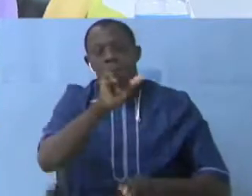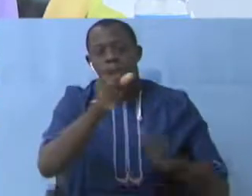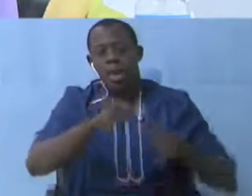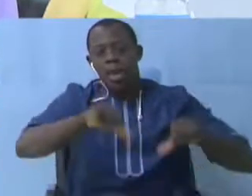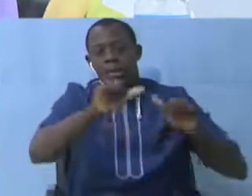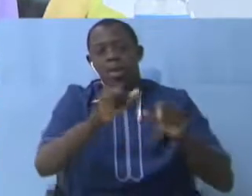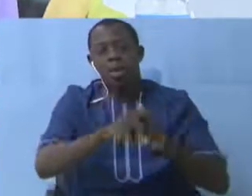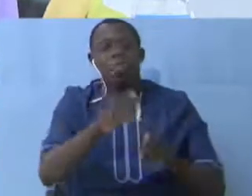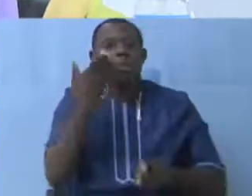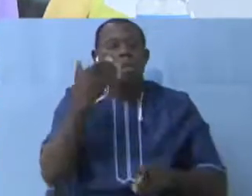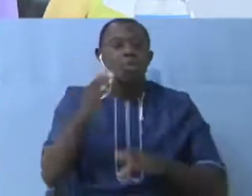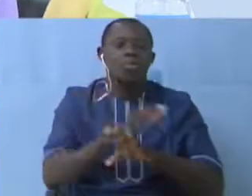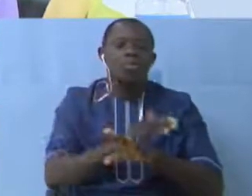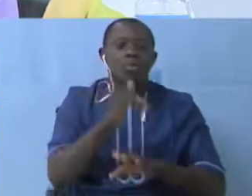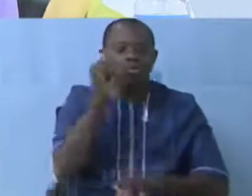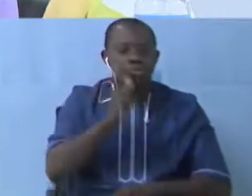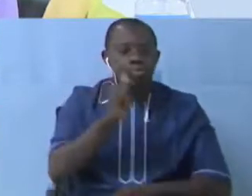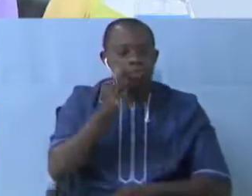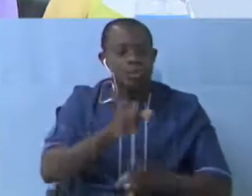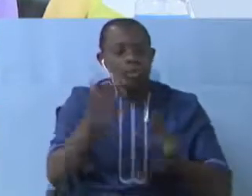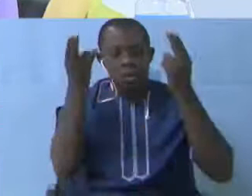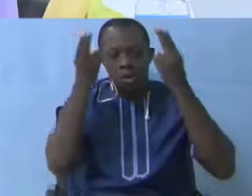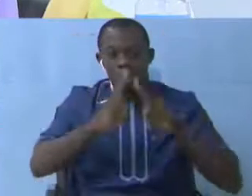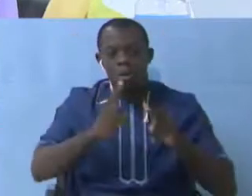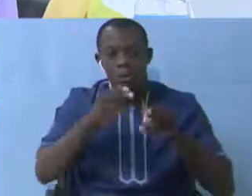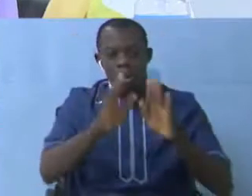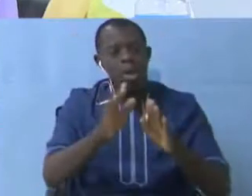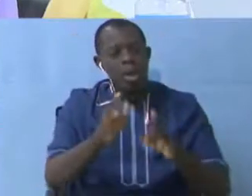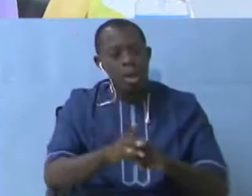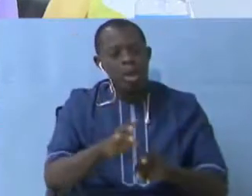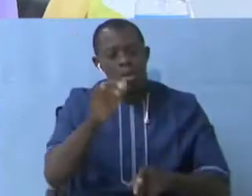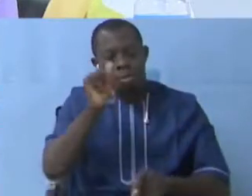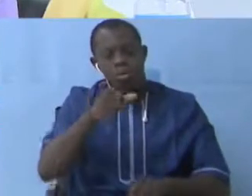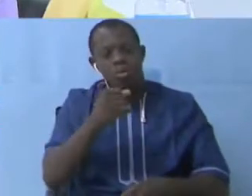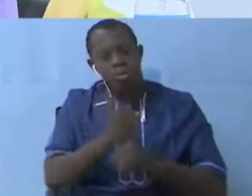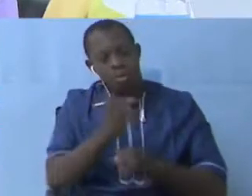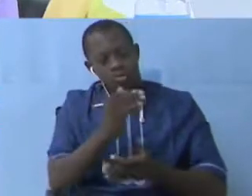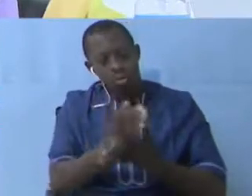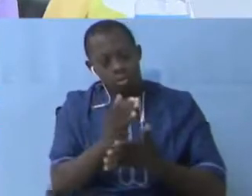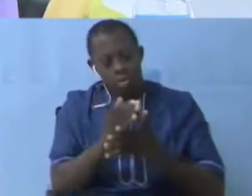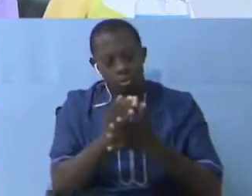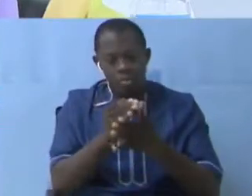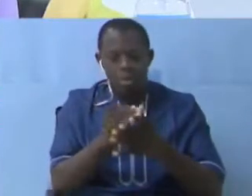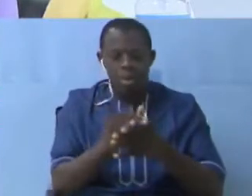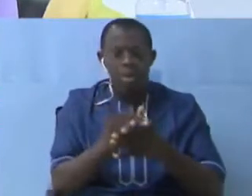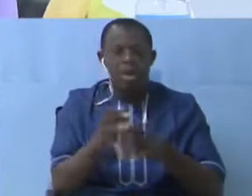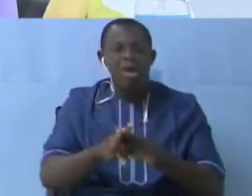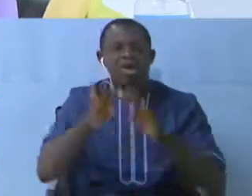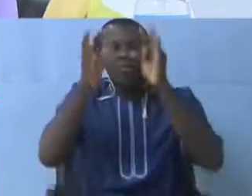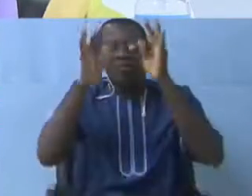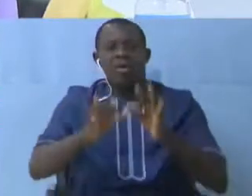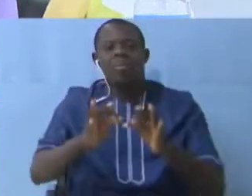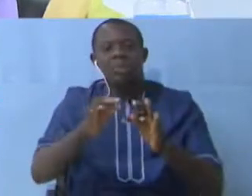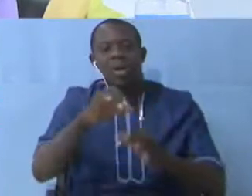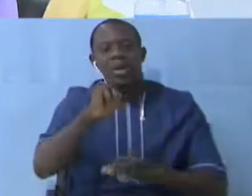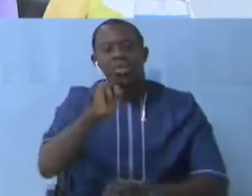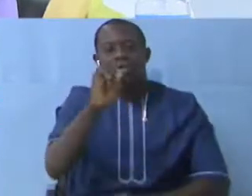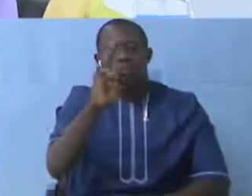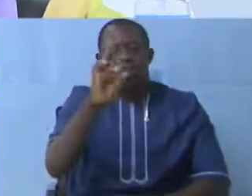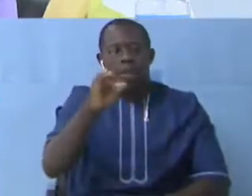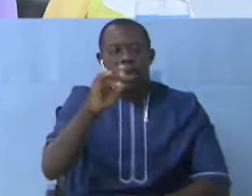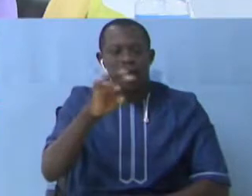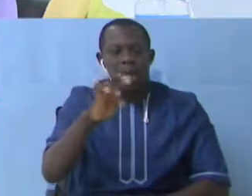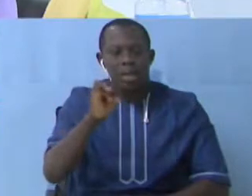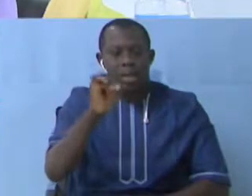used the legal avenue to say that he will constitute the Supreme Court. Ci boo xamee ni